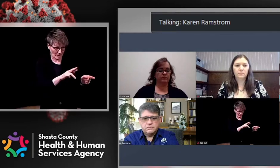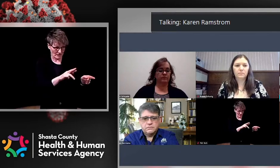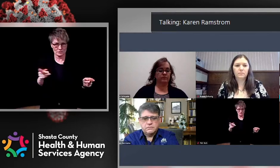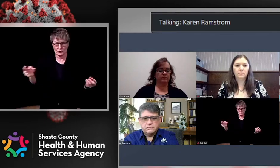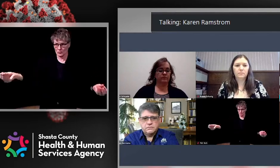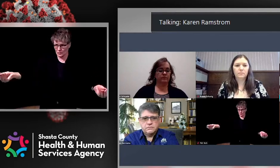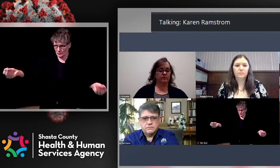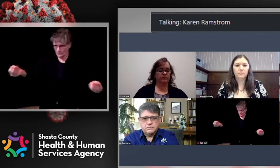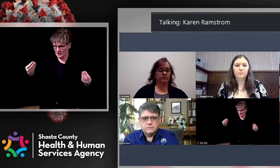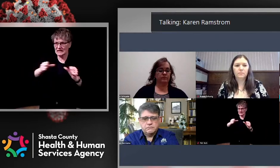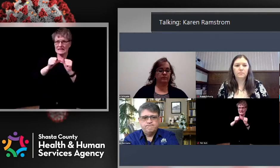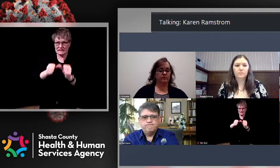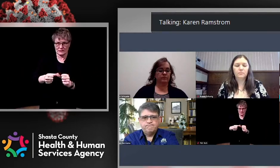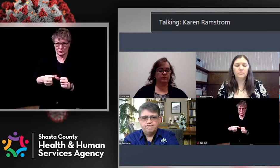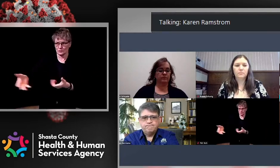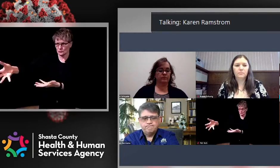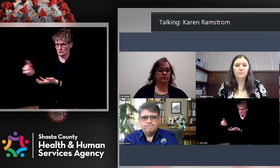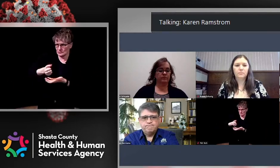vaccinate our population.